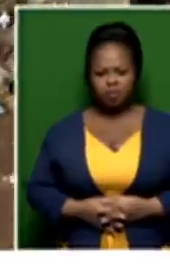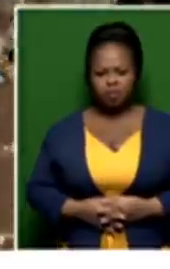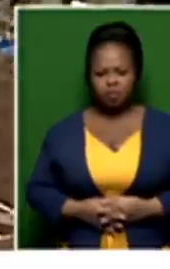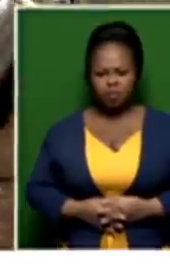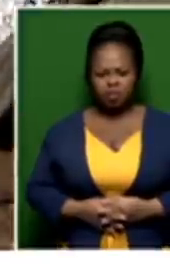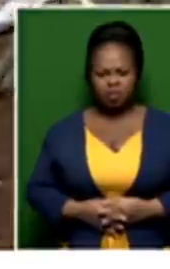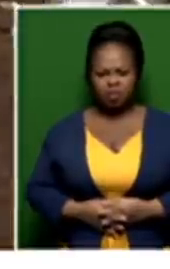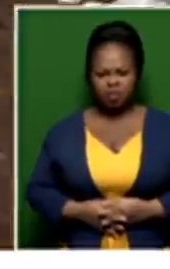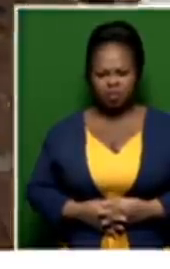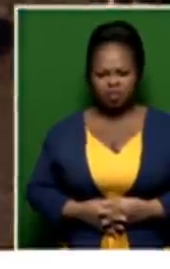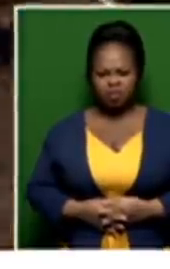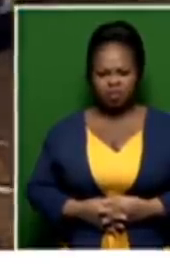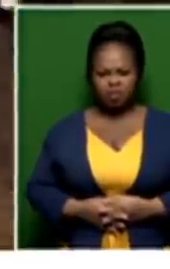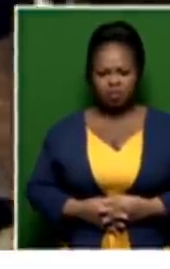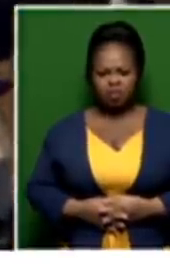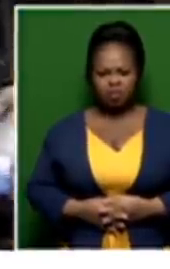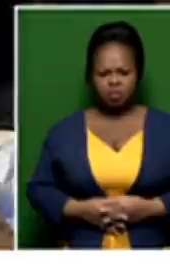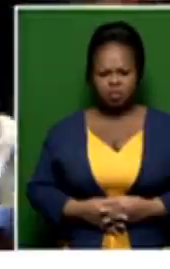bullets. They're trying to get